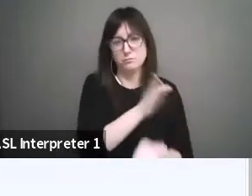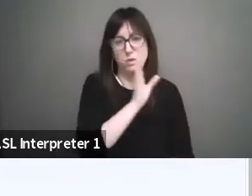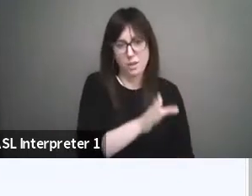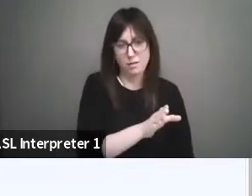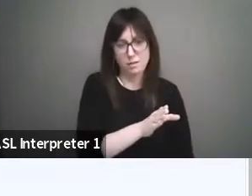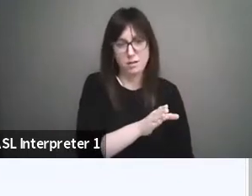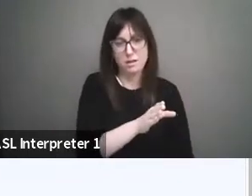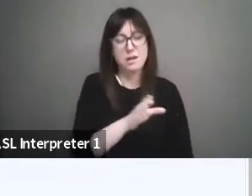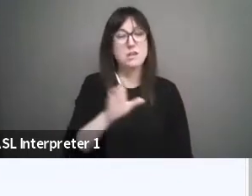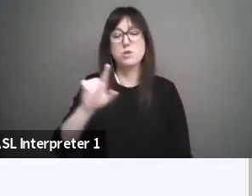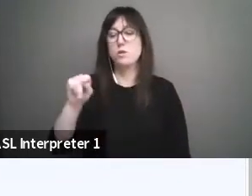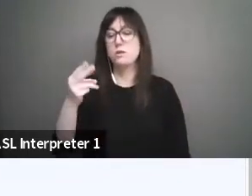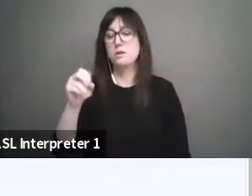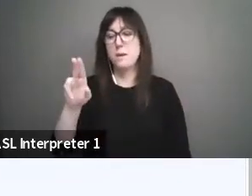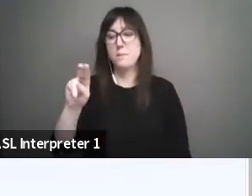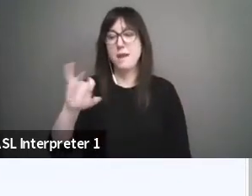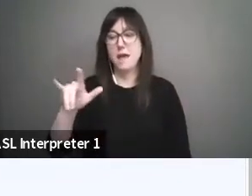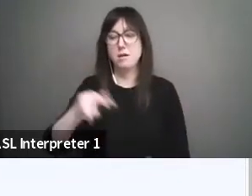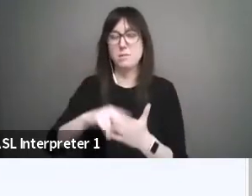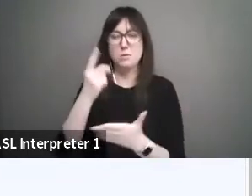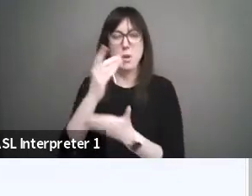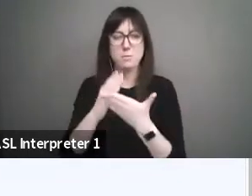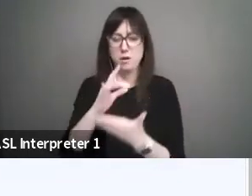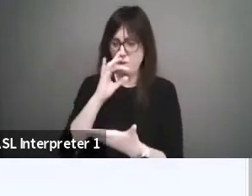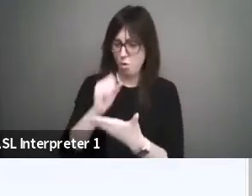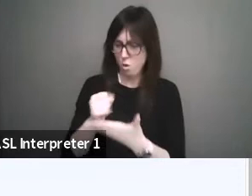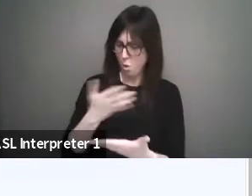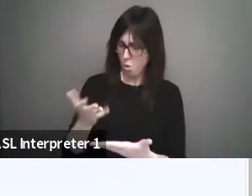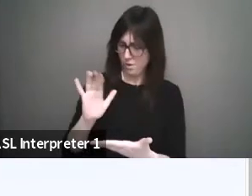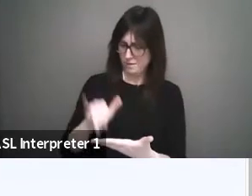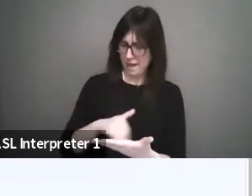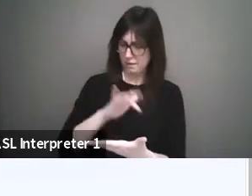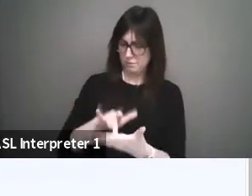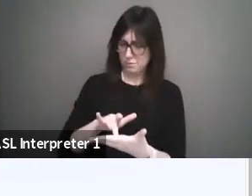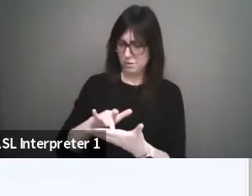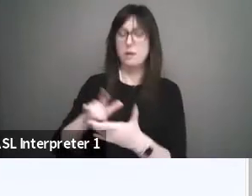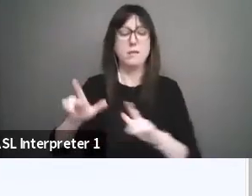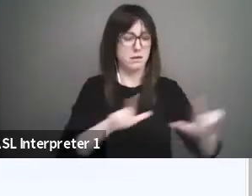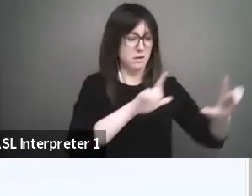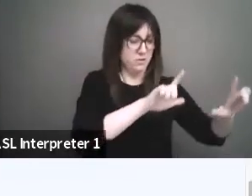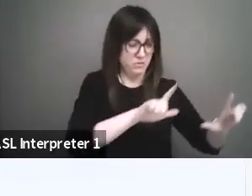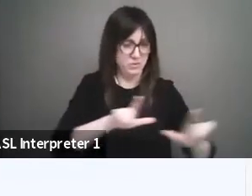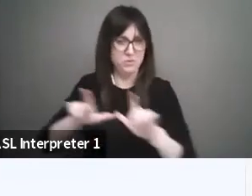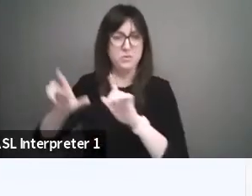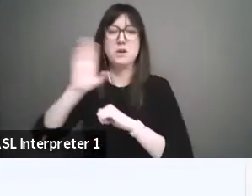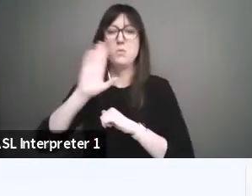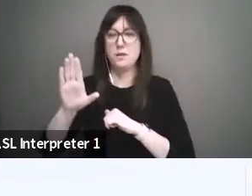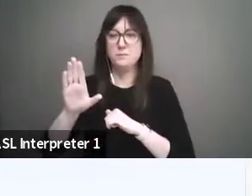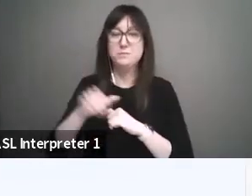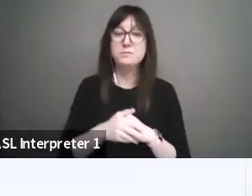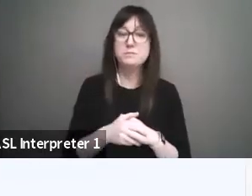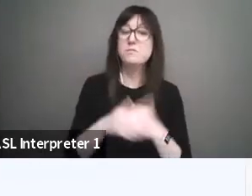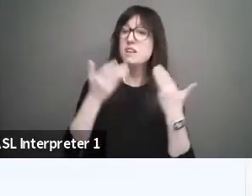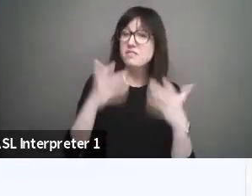just to get people to click play. After you're done recording or editing your video, you can even add